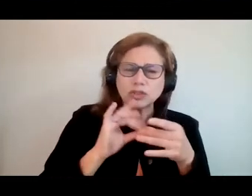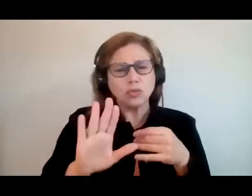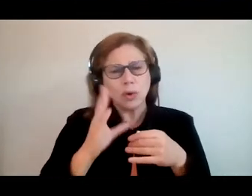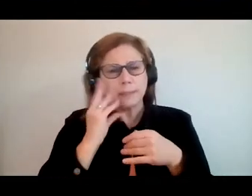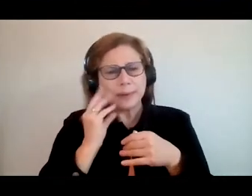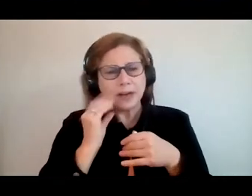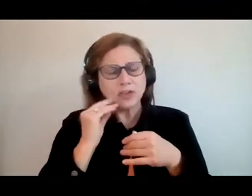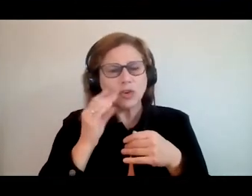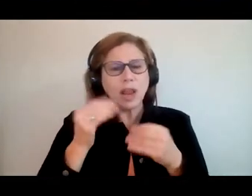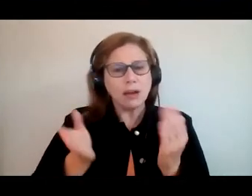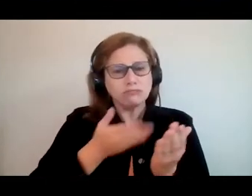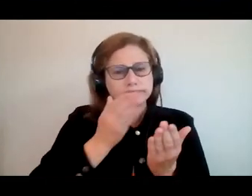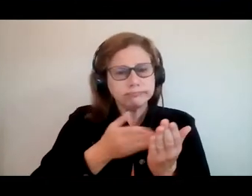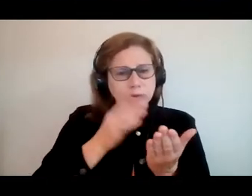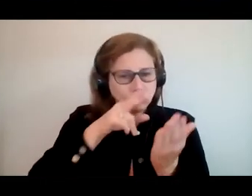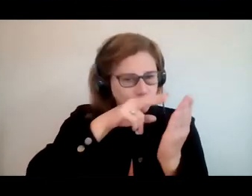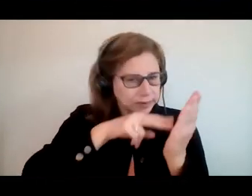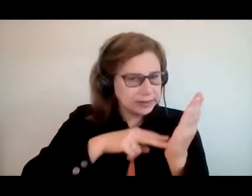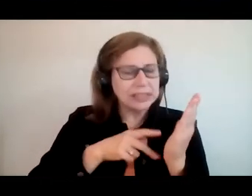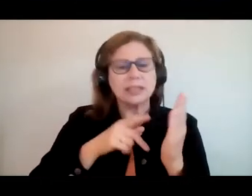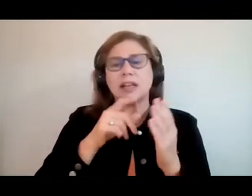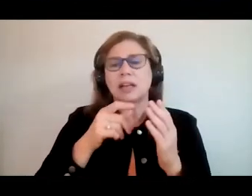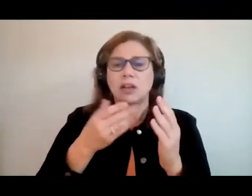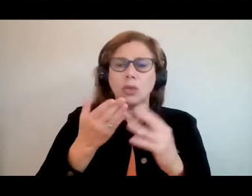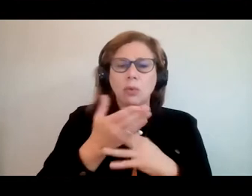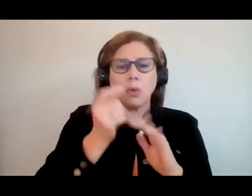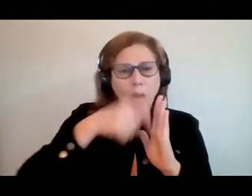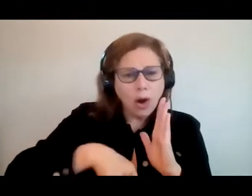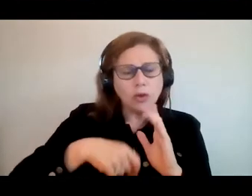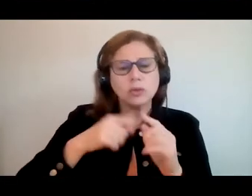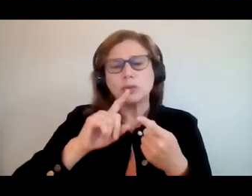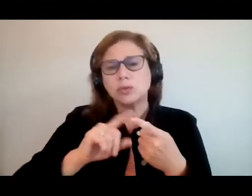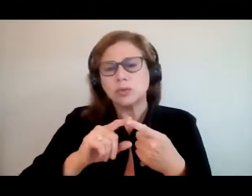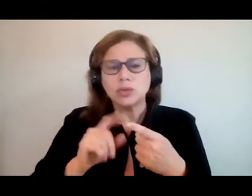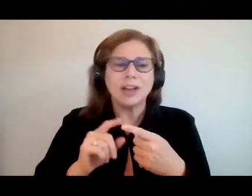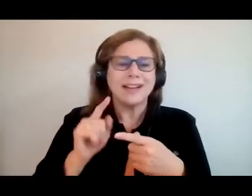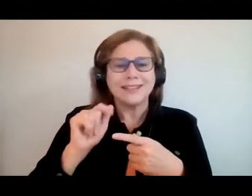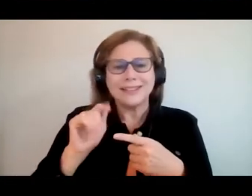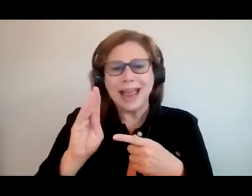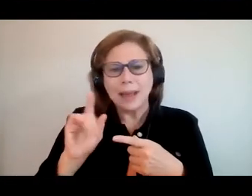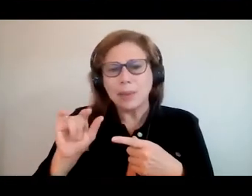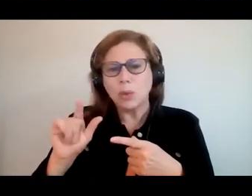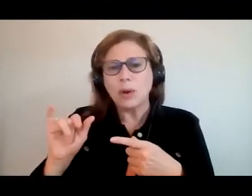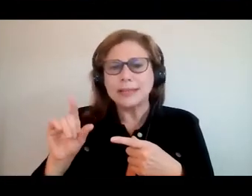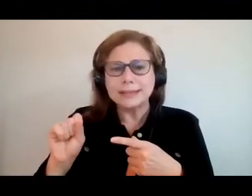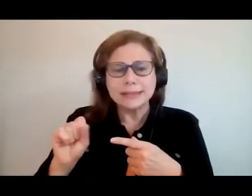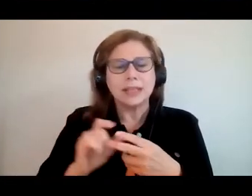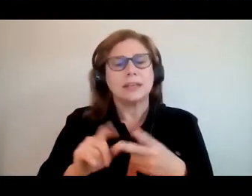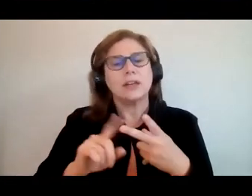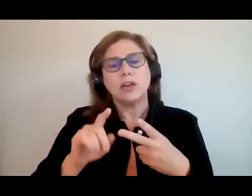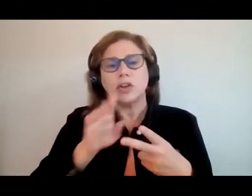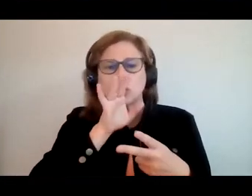tabloids, those headlines and articles, and the talk show footage, you know, from that time period, and how